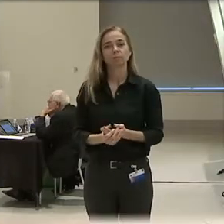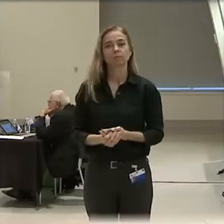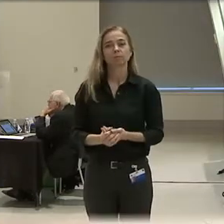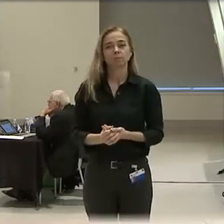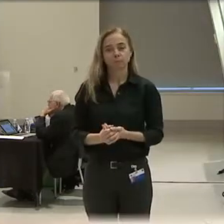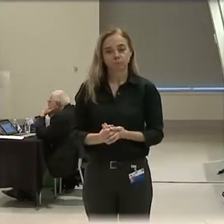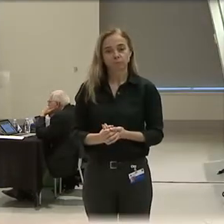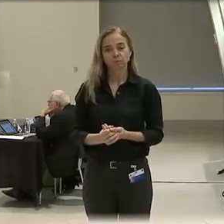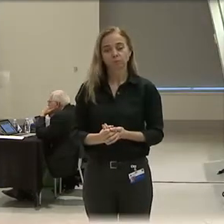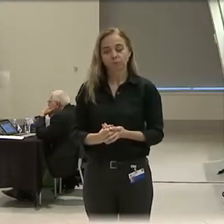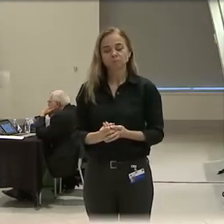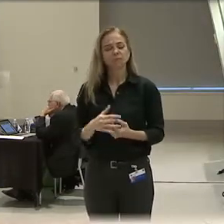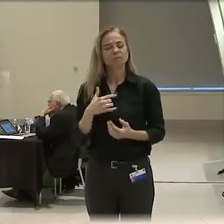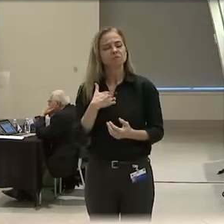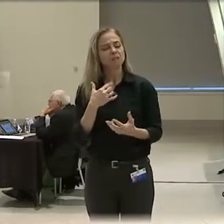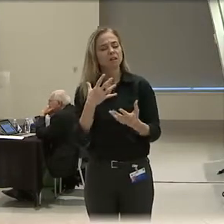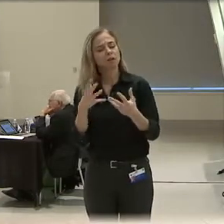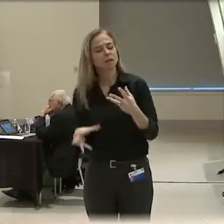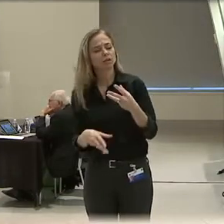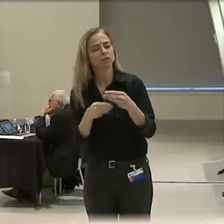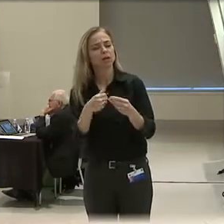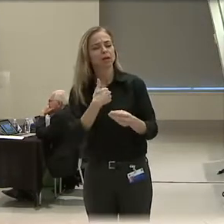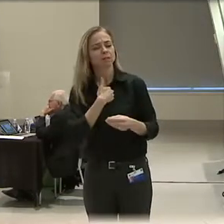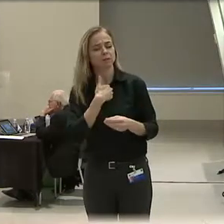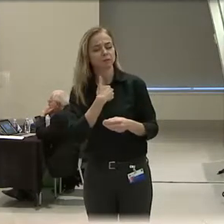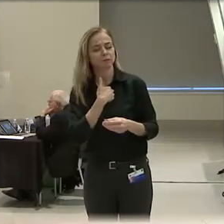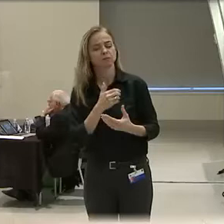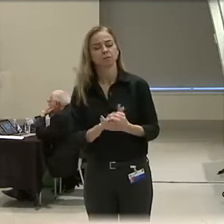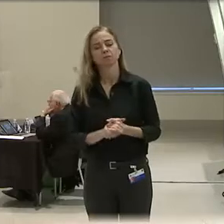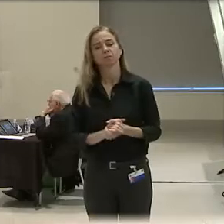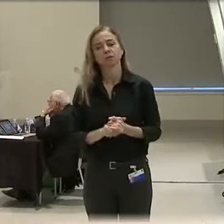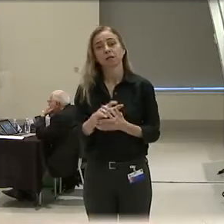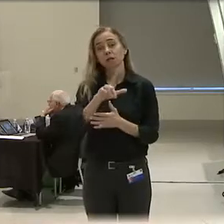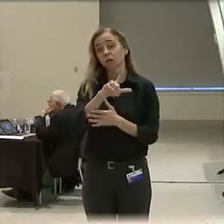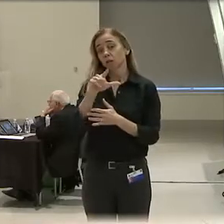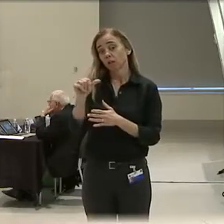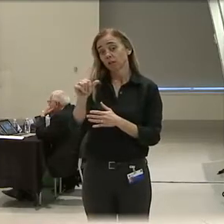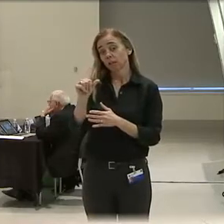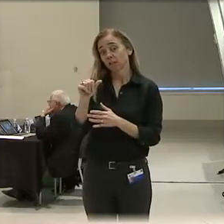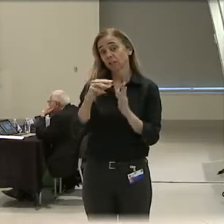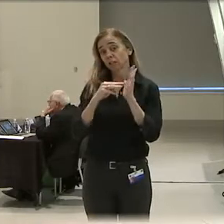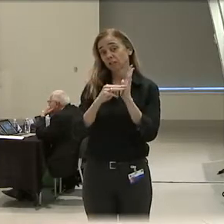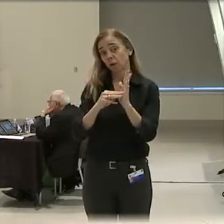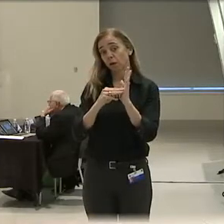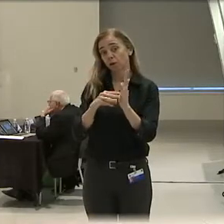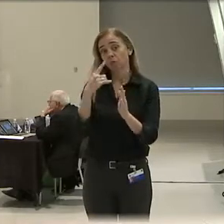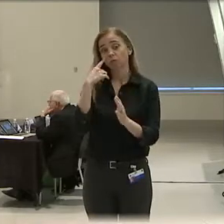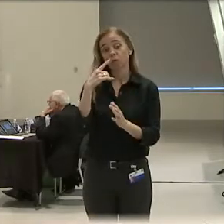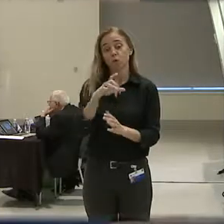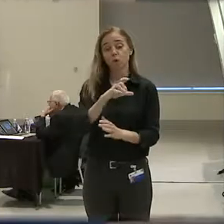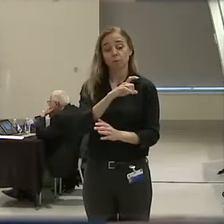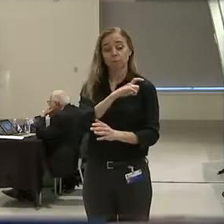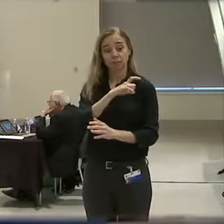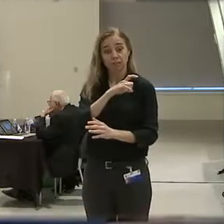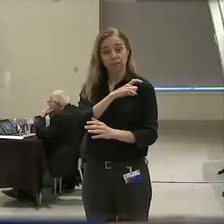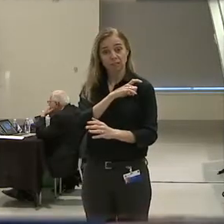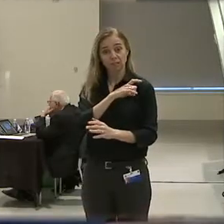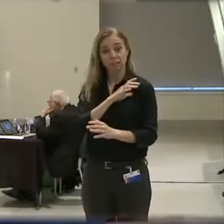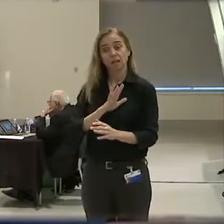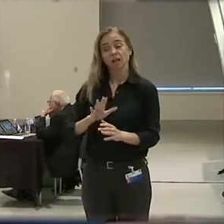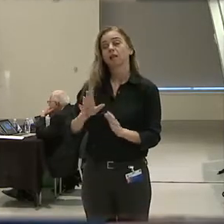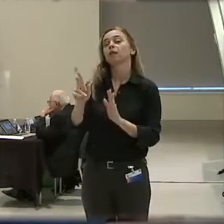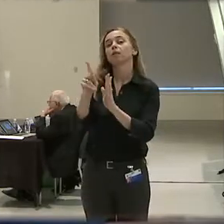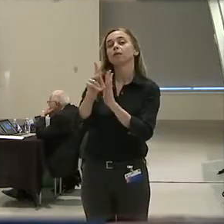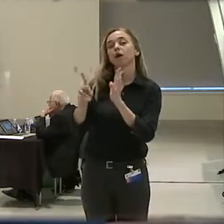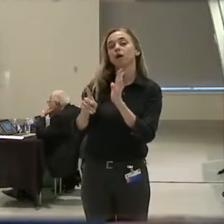If I could just address that a little bit. The Los Angeles model for the police commission is that they are the policy body for the